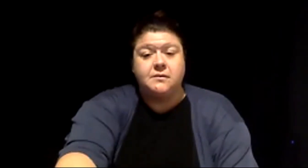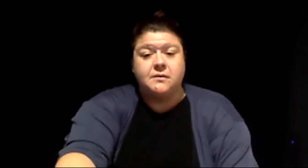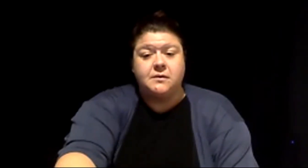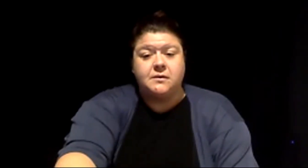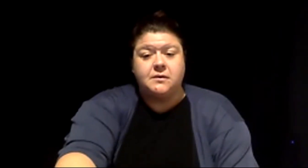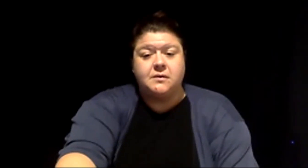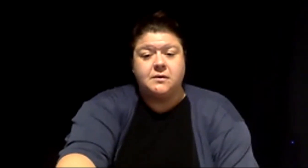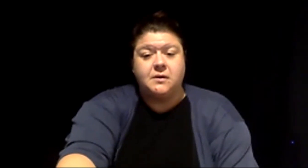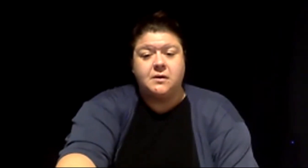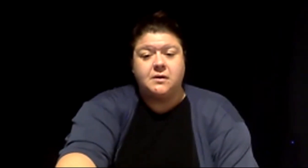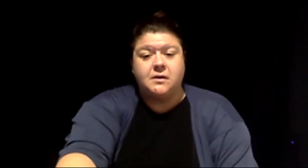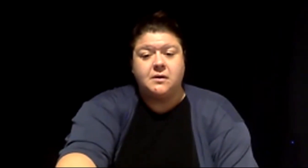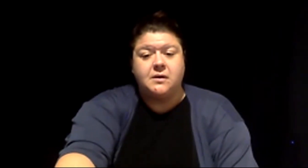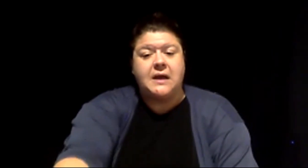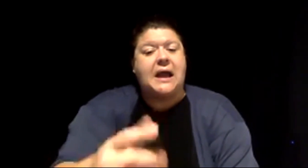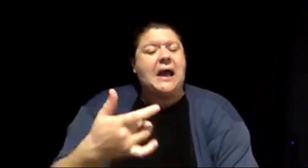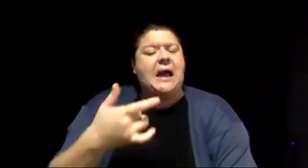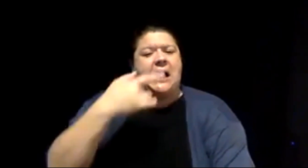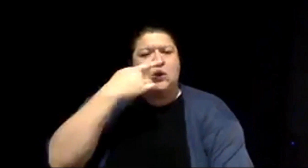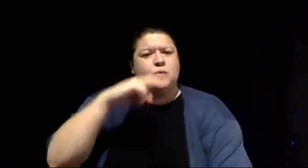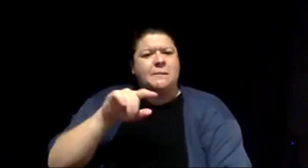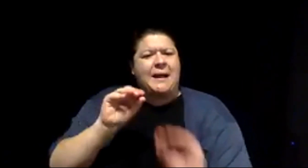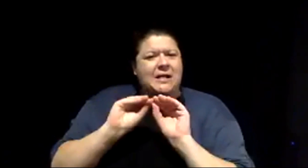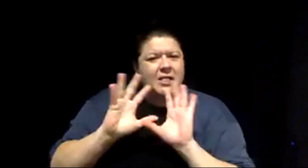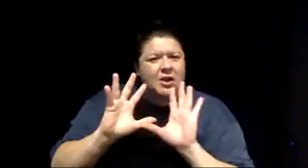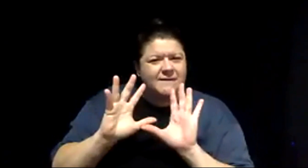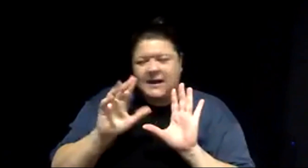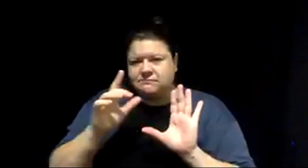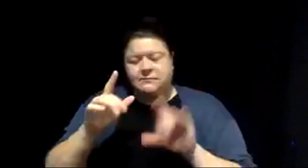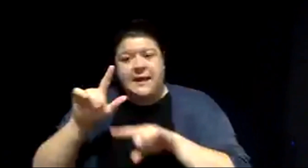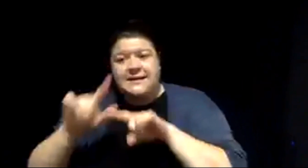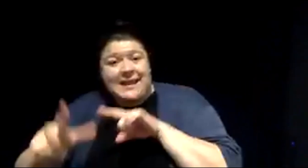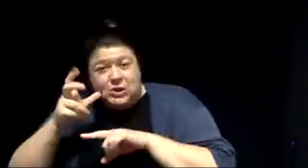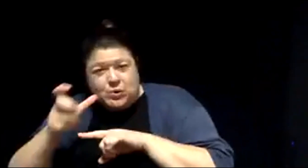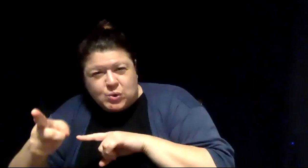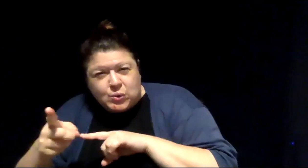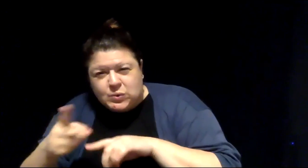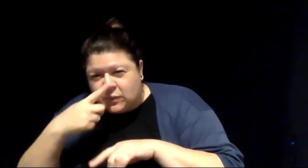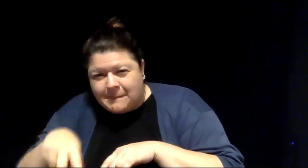I'd like clarification about. Can you speak a little bit louder? I can't hear you.